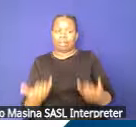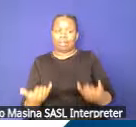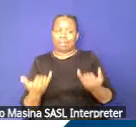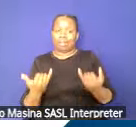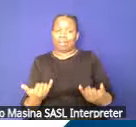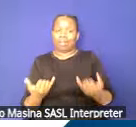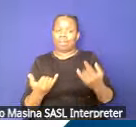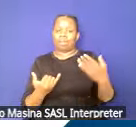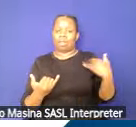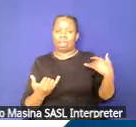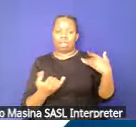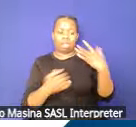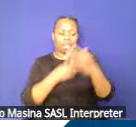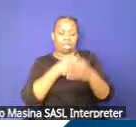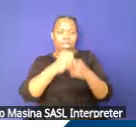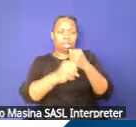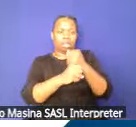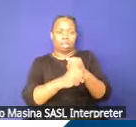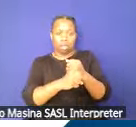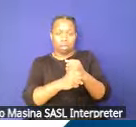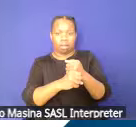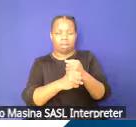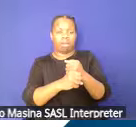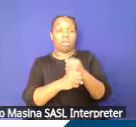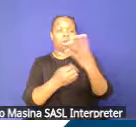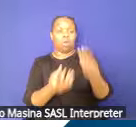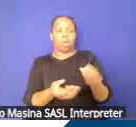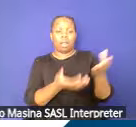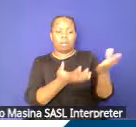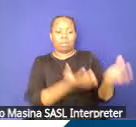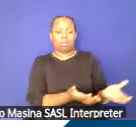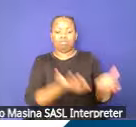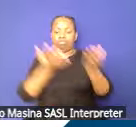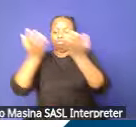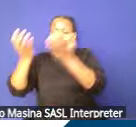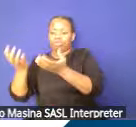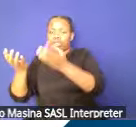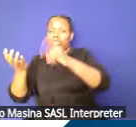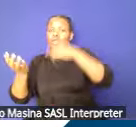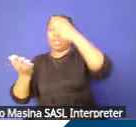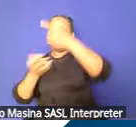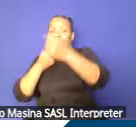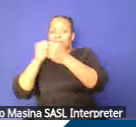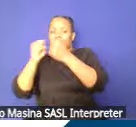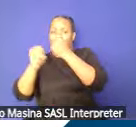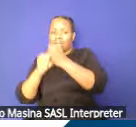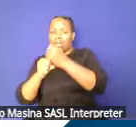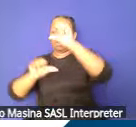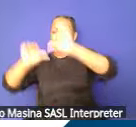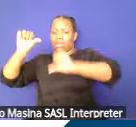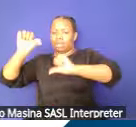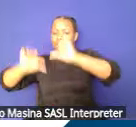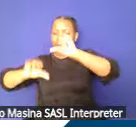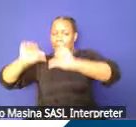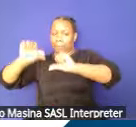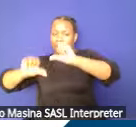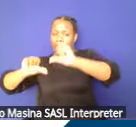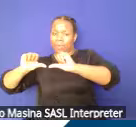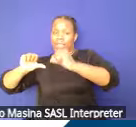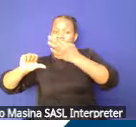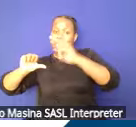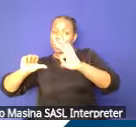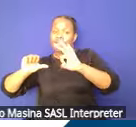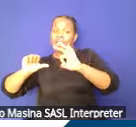year will be carried over to the next year of assessment if you are a